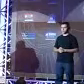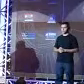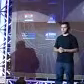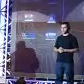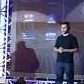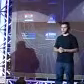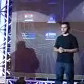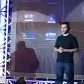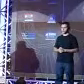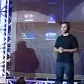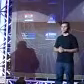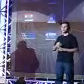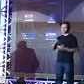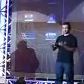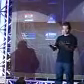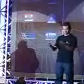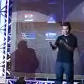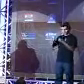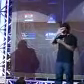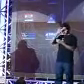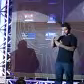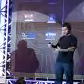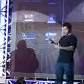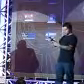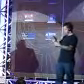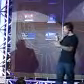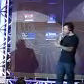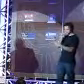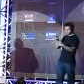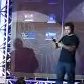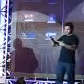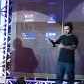outside want, then they're safe.